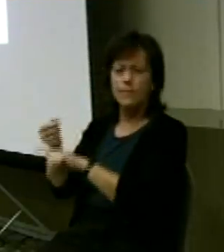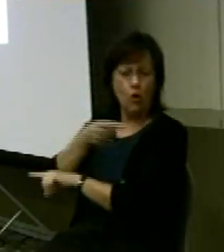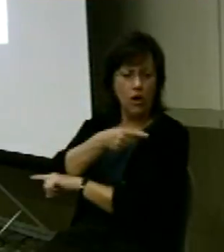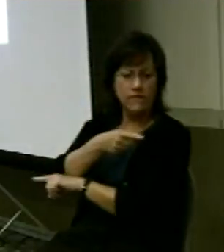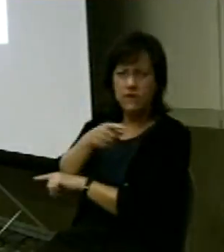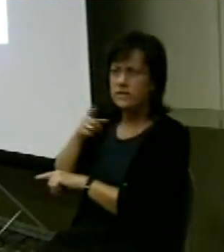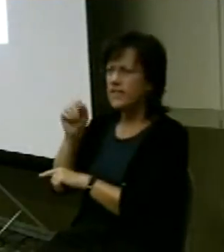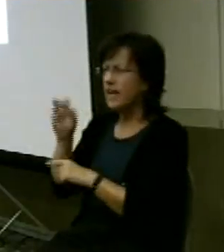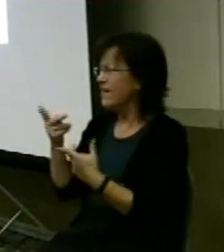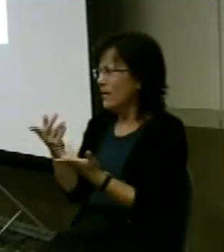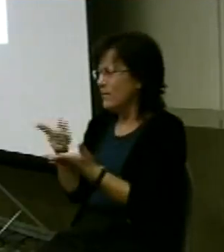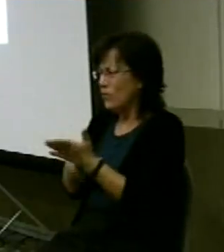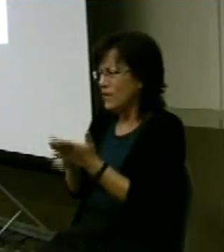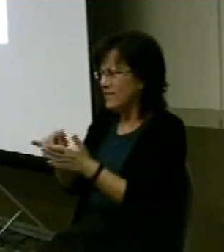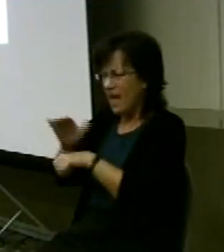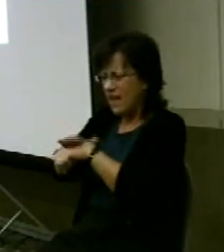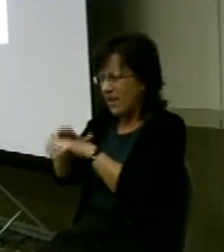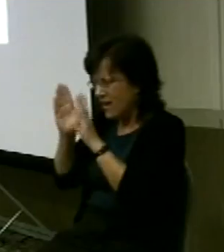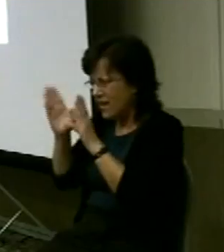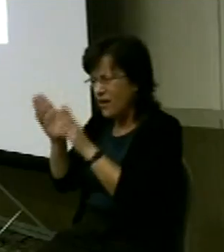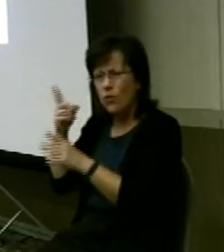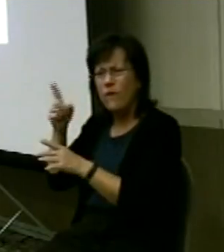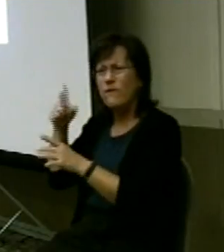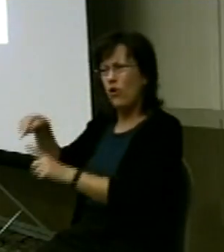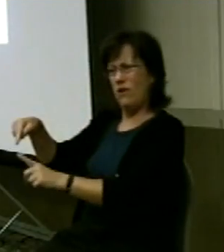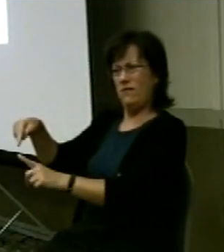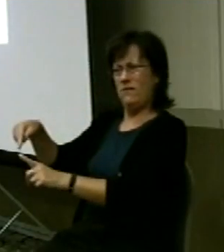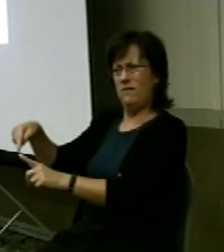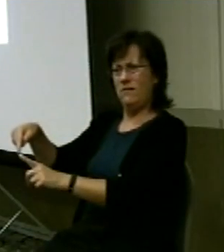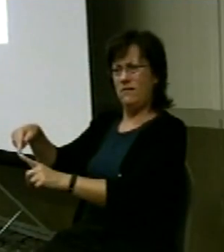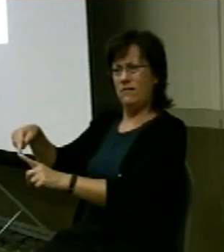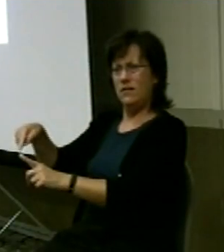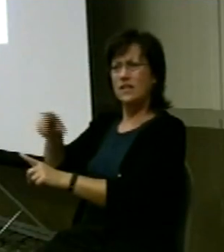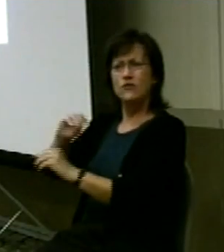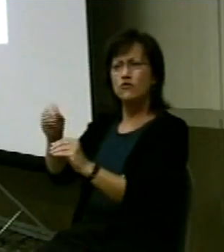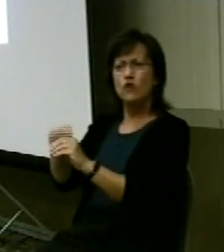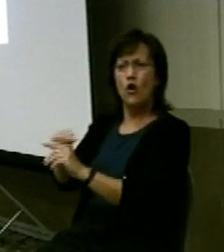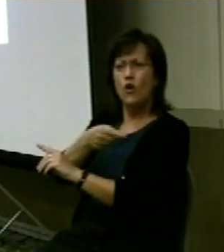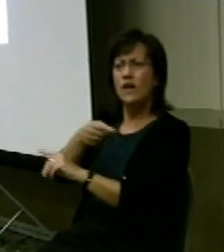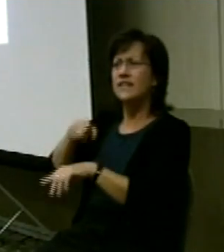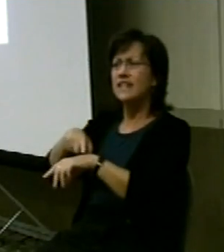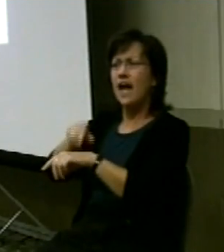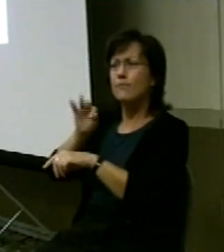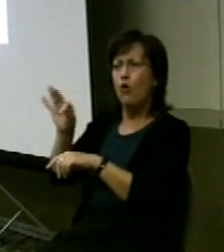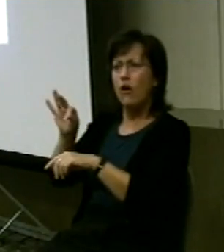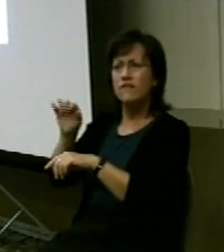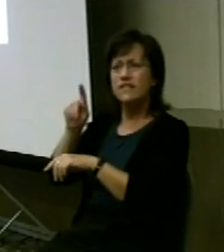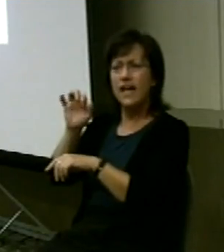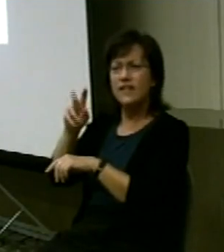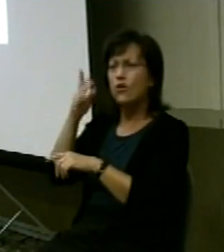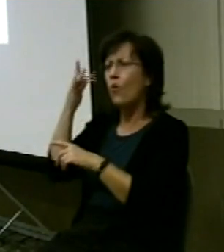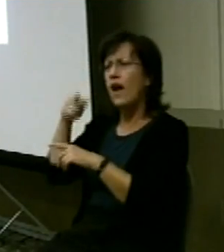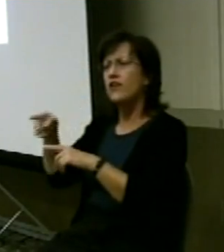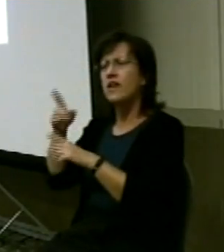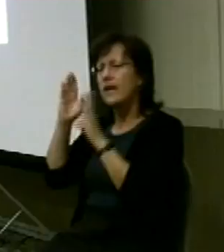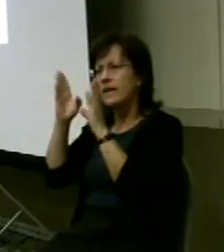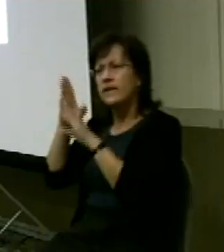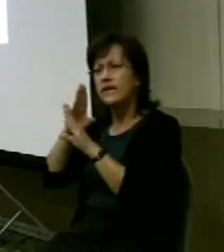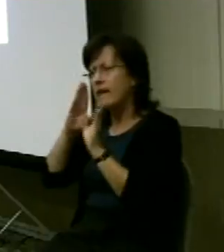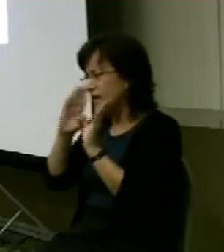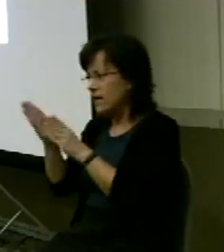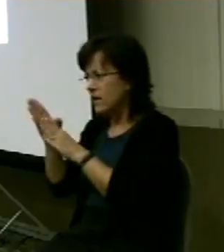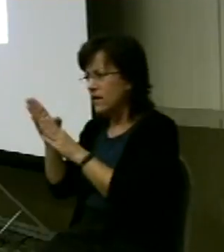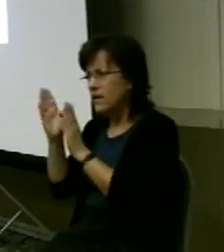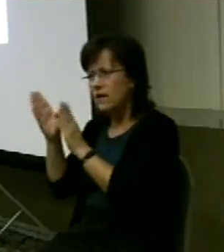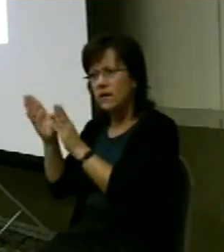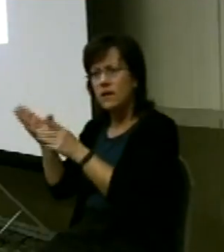and what were, like, that's where it gets confusing, because why, if they're not off task, why are they getting prompts? Daniel, did you want to speak to